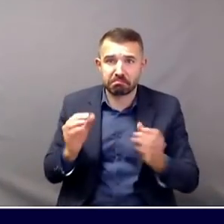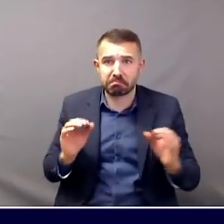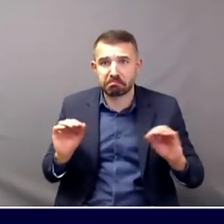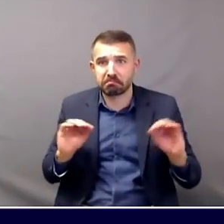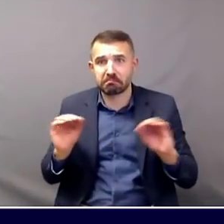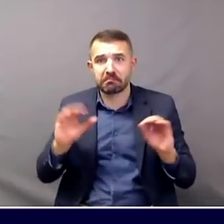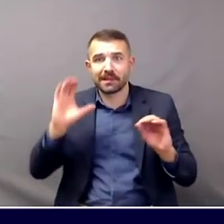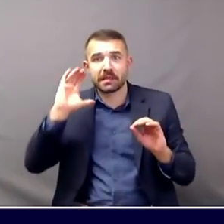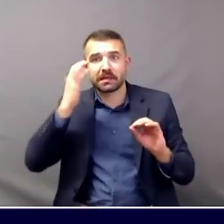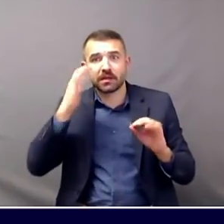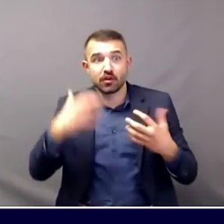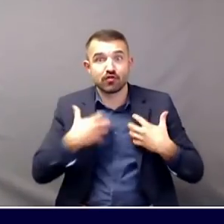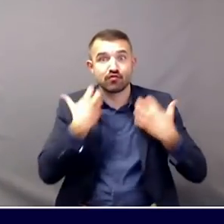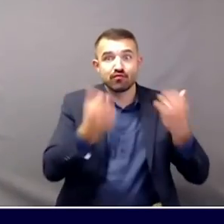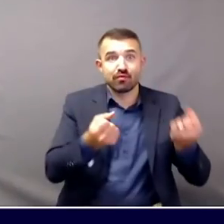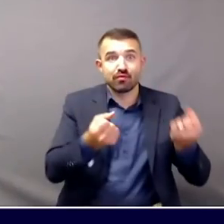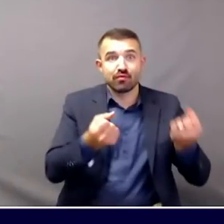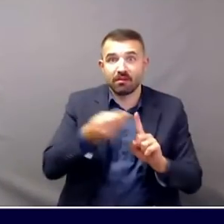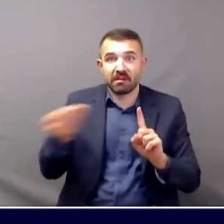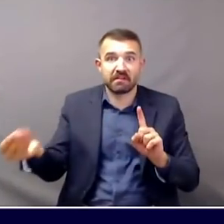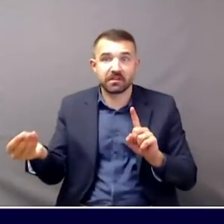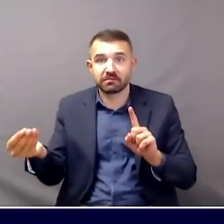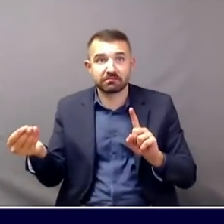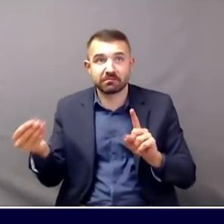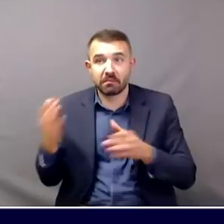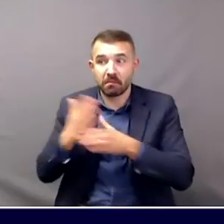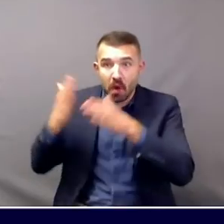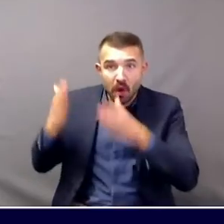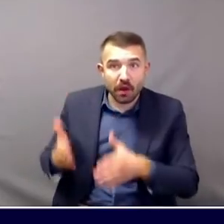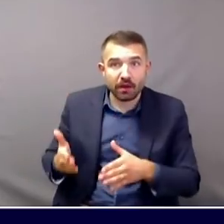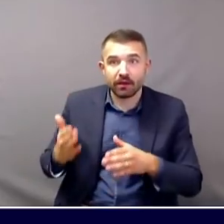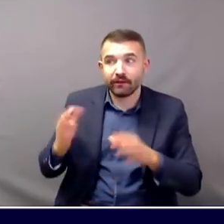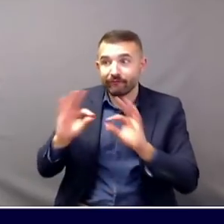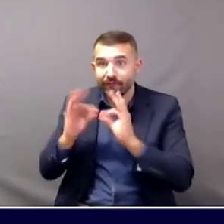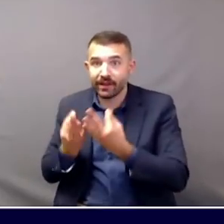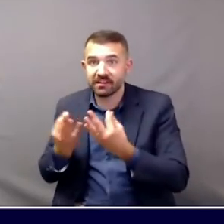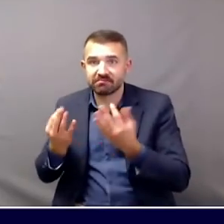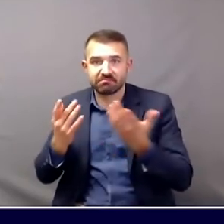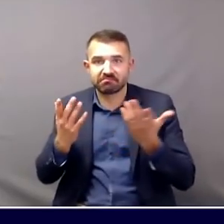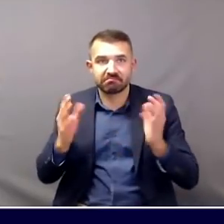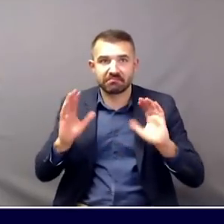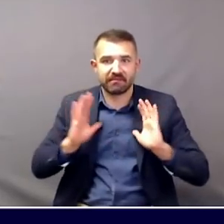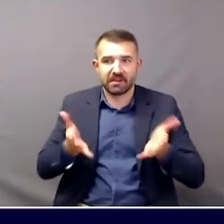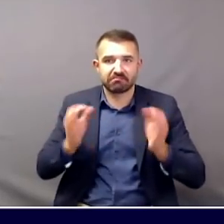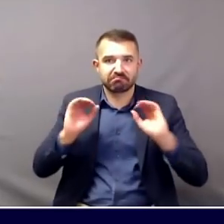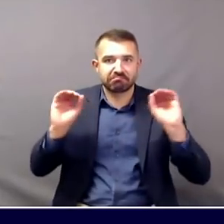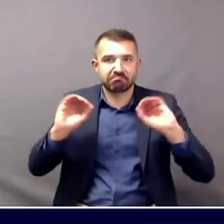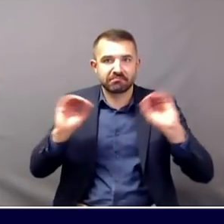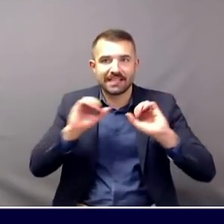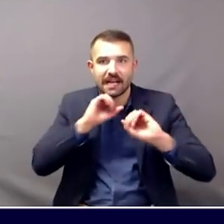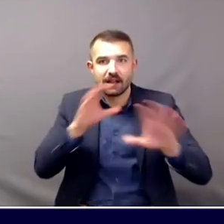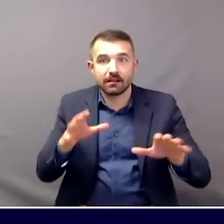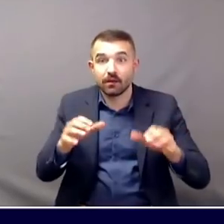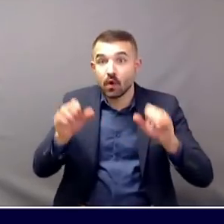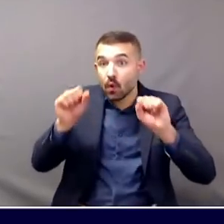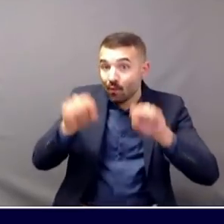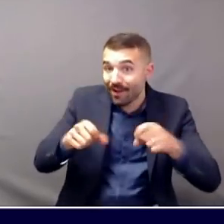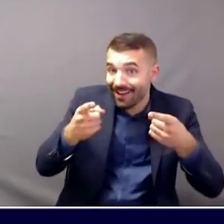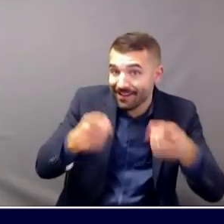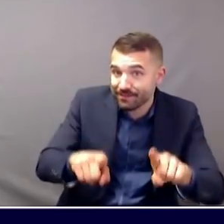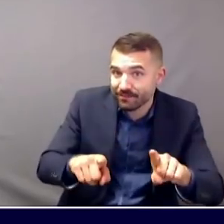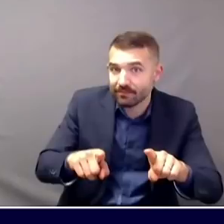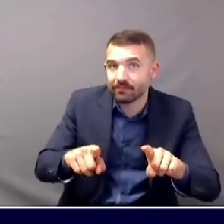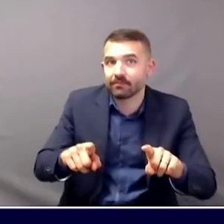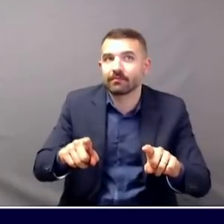Yes, but it seems to be an unlikely one. A very unlikely one, I would say. But I do think it's a good time